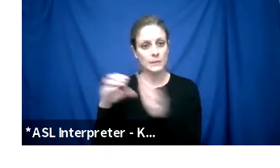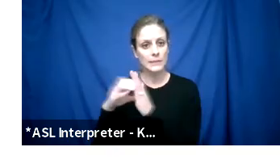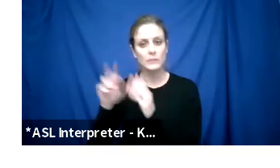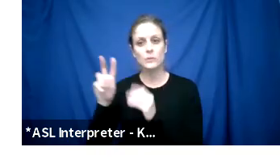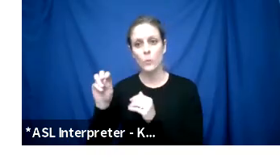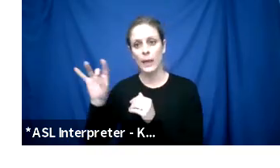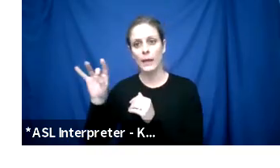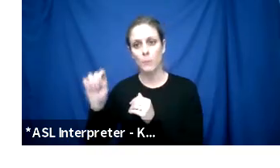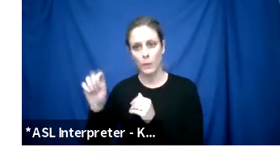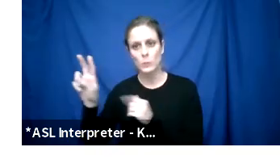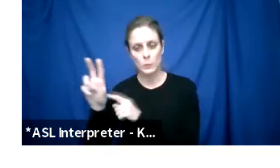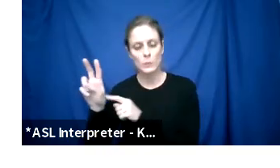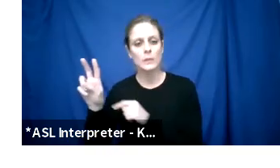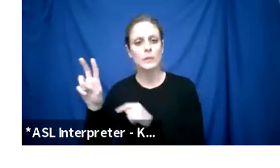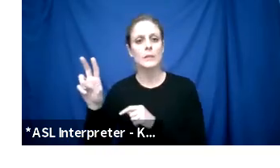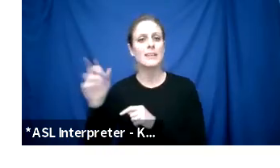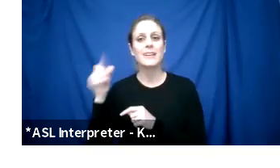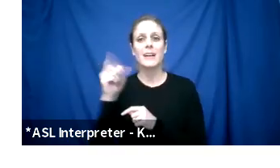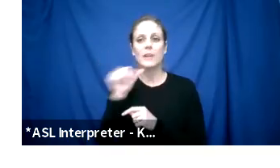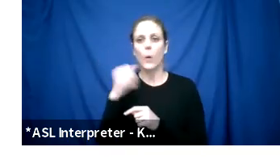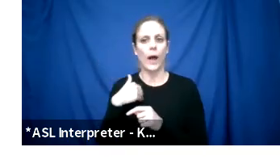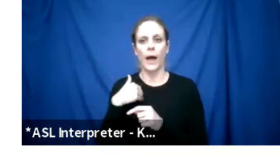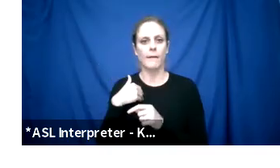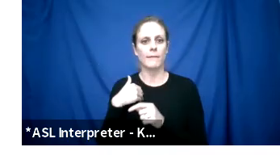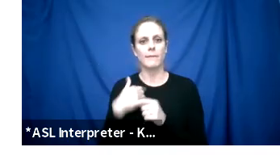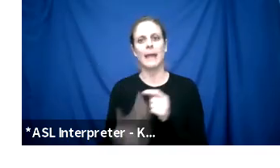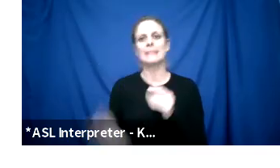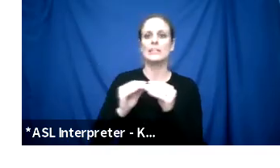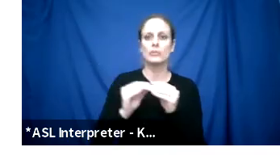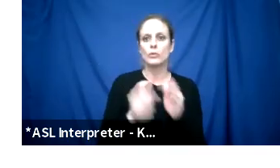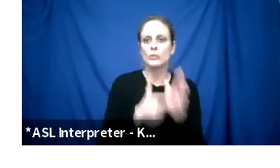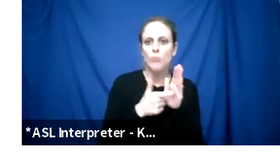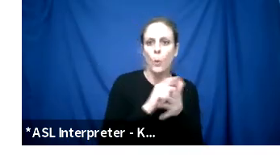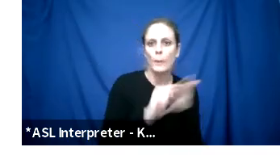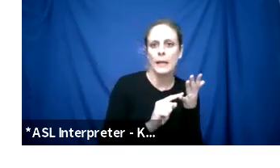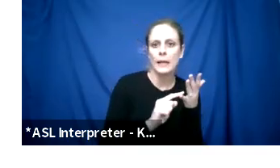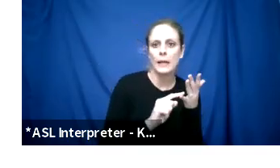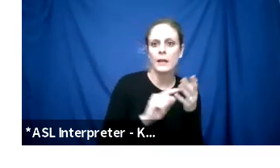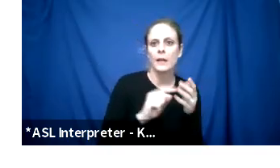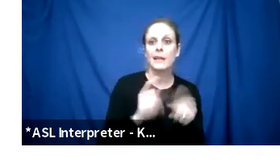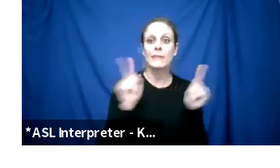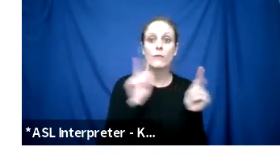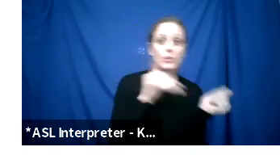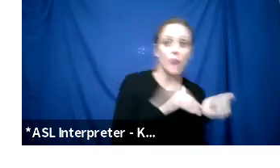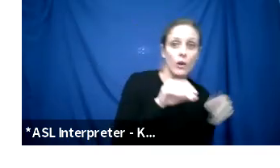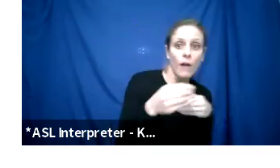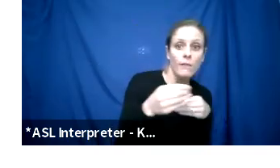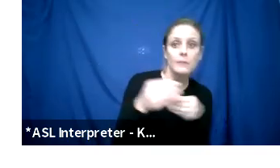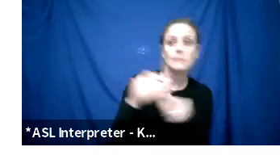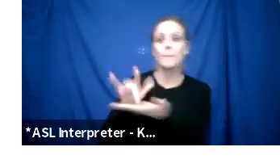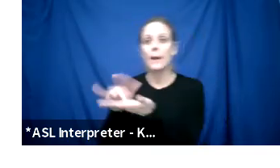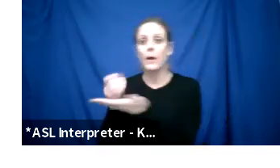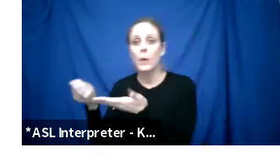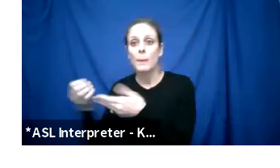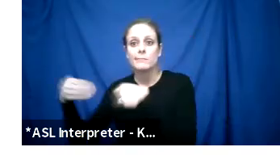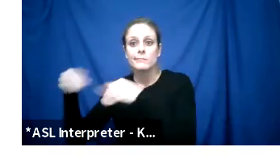208.2 because you don't have an additional scoping just for a doctor's office or for a medical equipment rental facility.